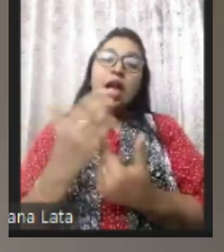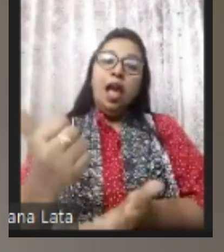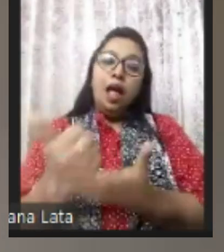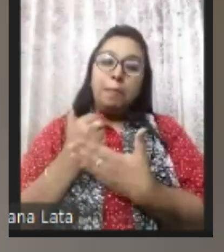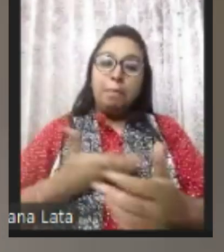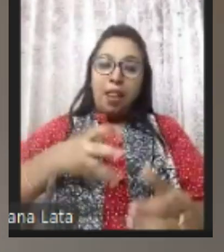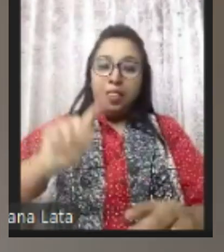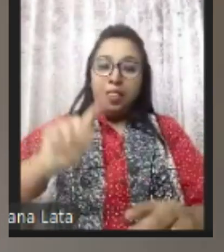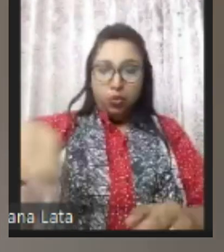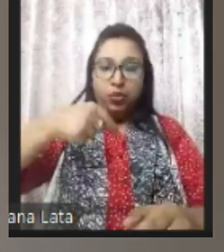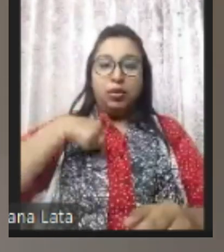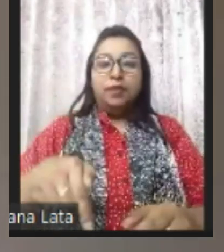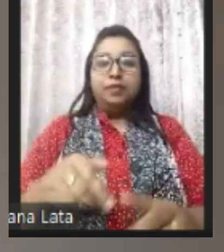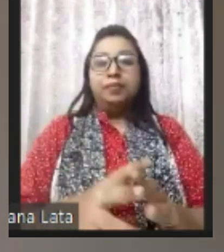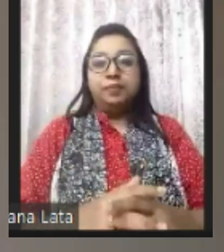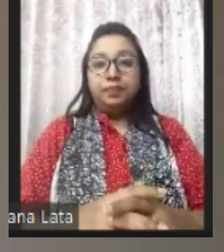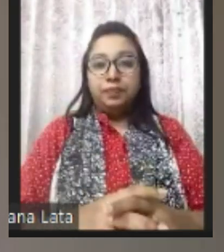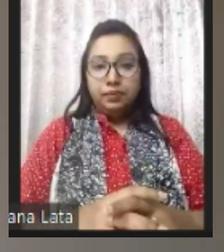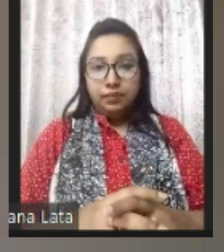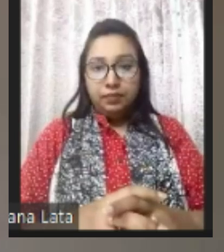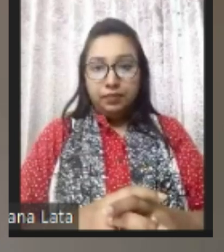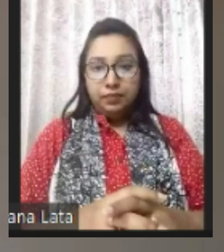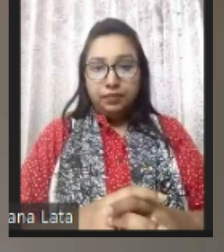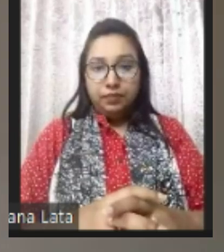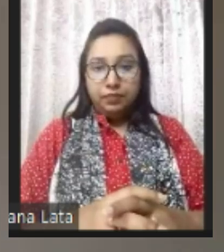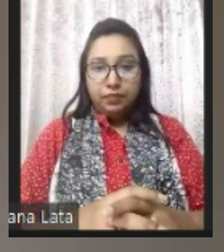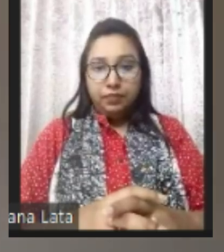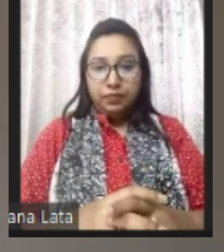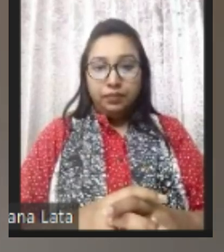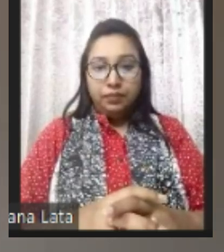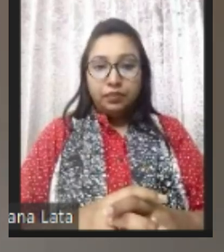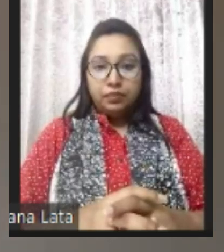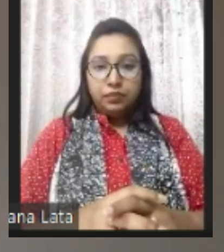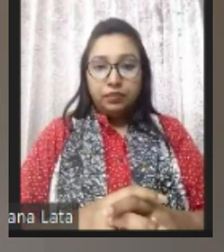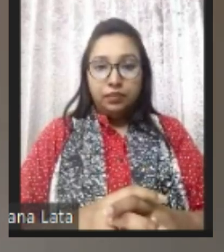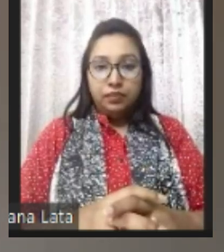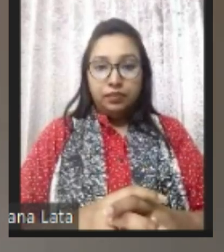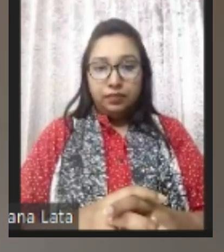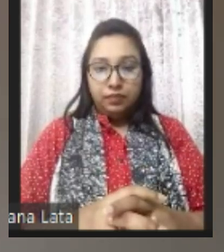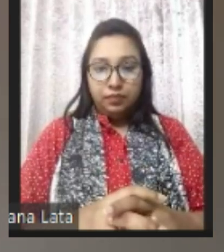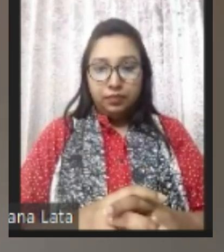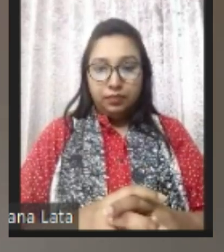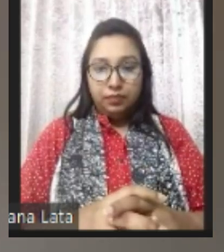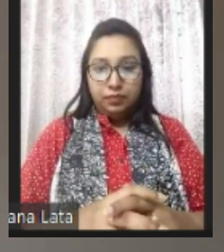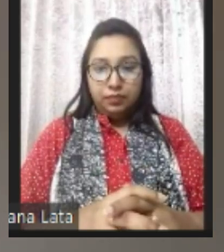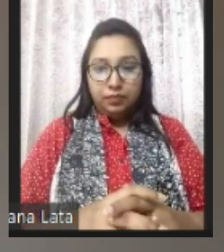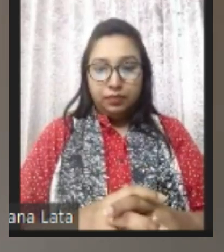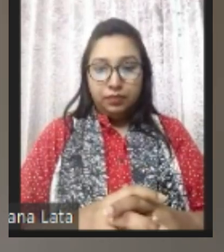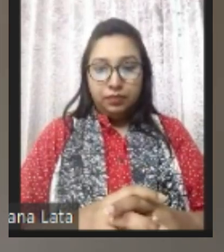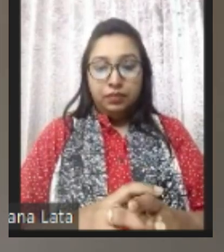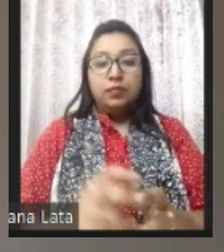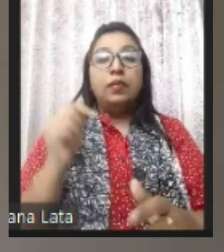of things that can be done through the international perspective. I've mentioned